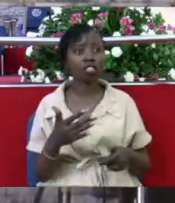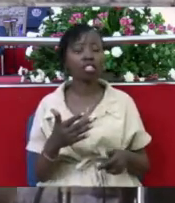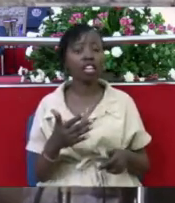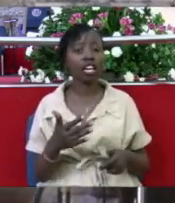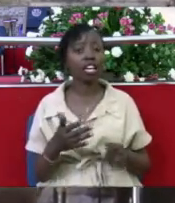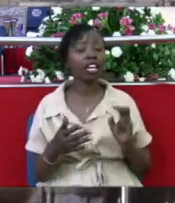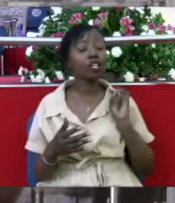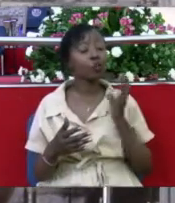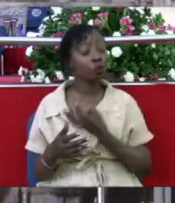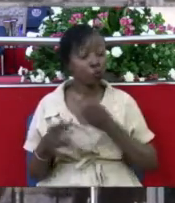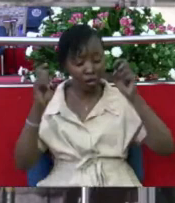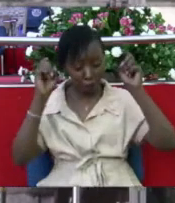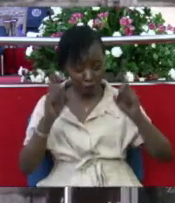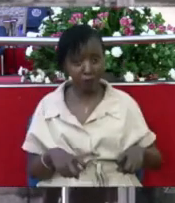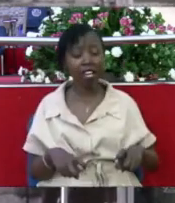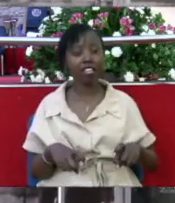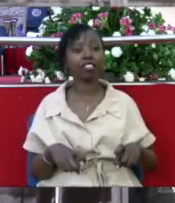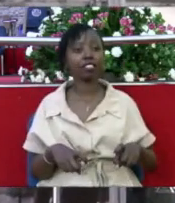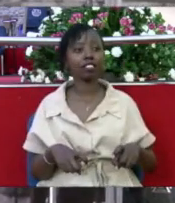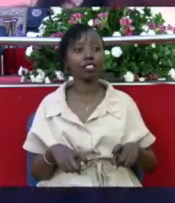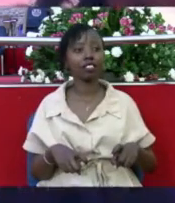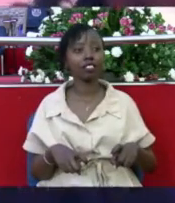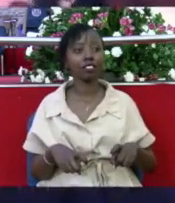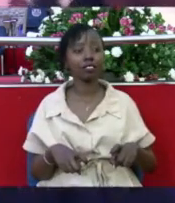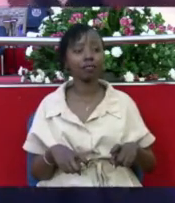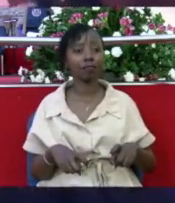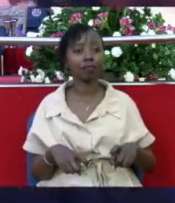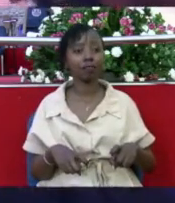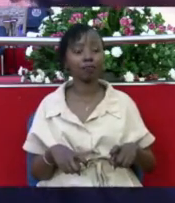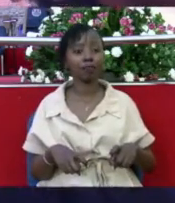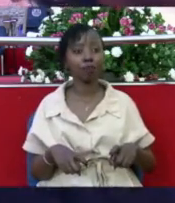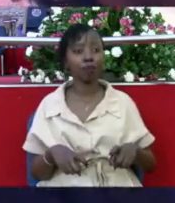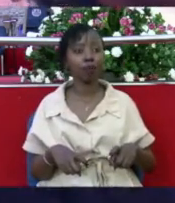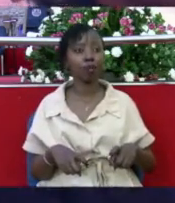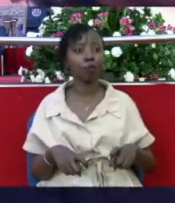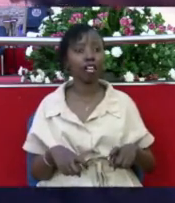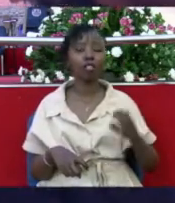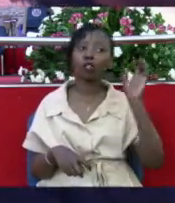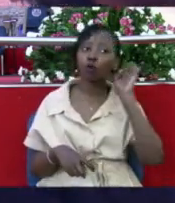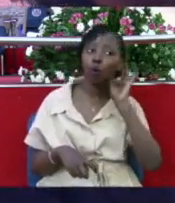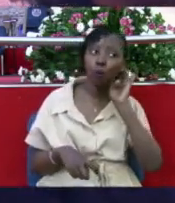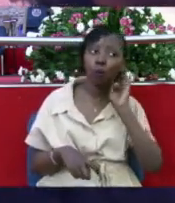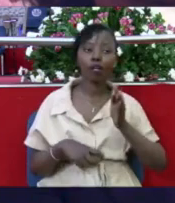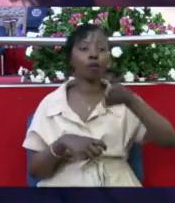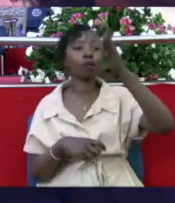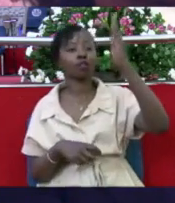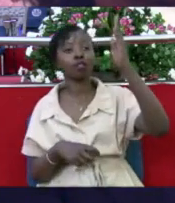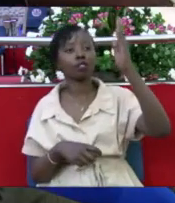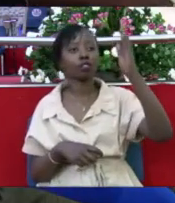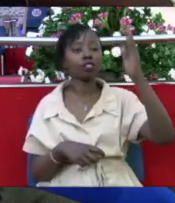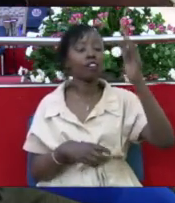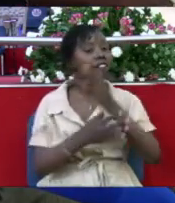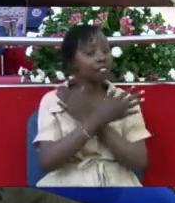obligation na sisi tuko na ile mahitaji ama sababu to obey him. Kuweza kumtii. Brothers and